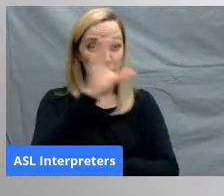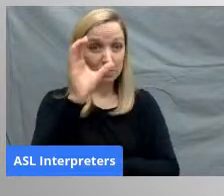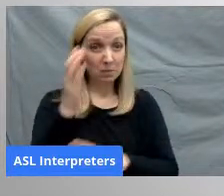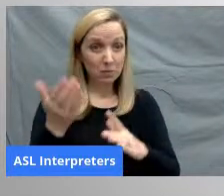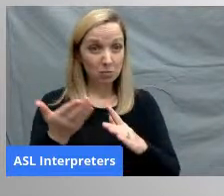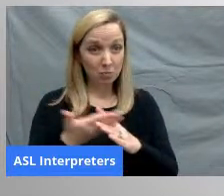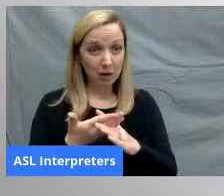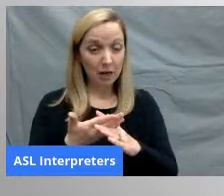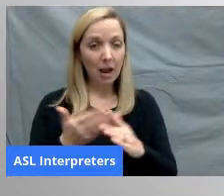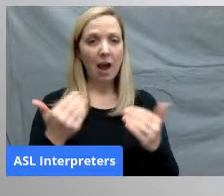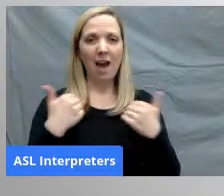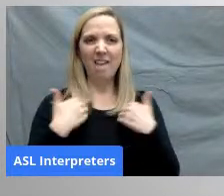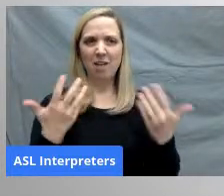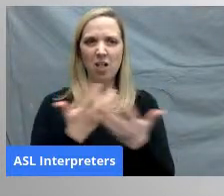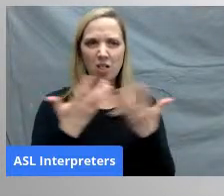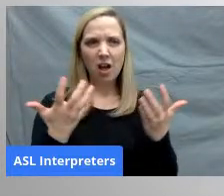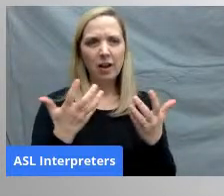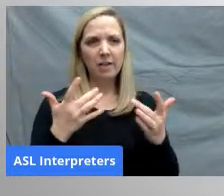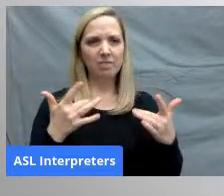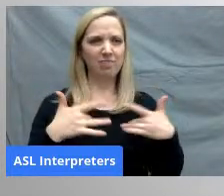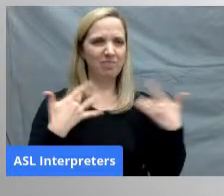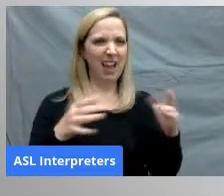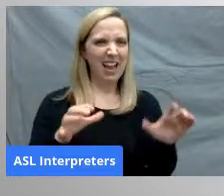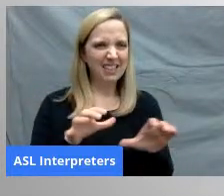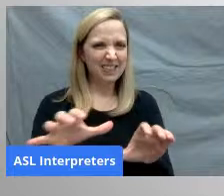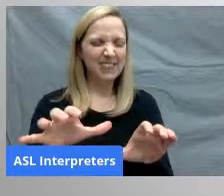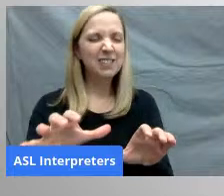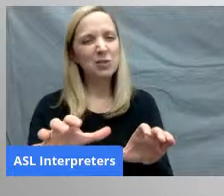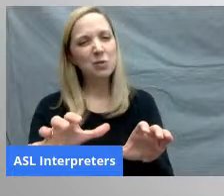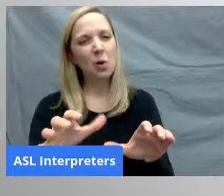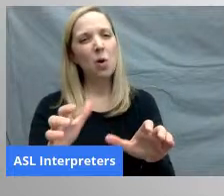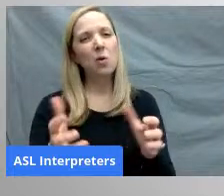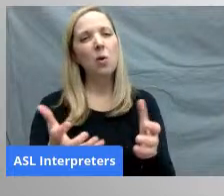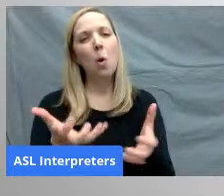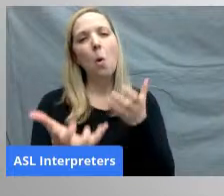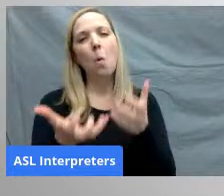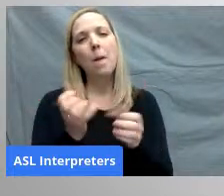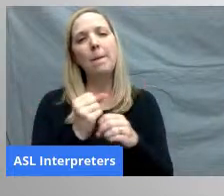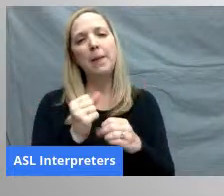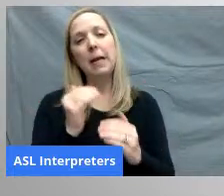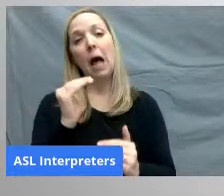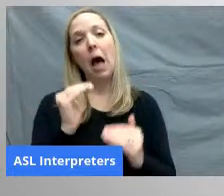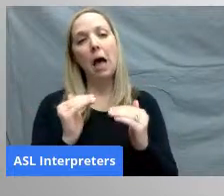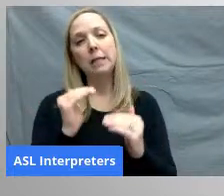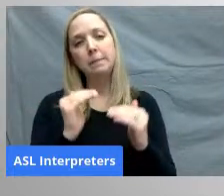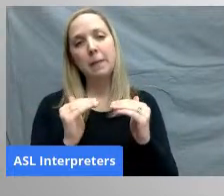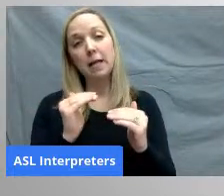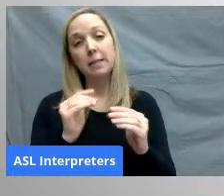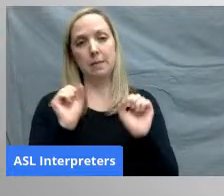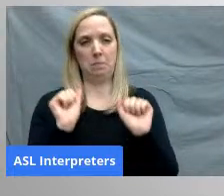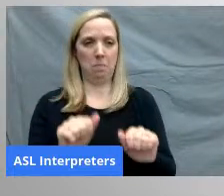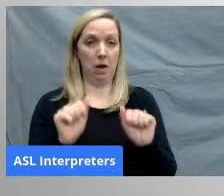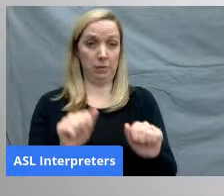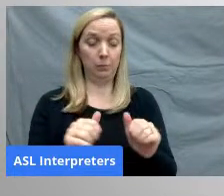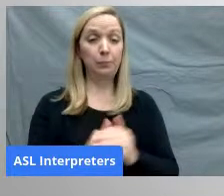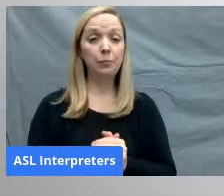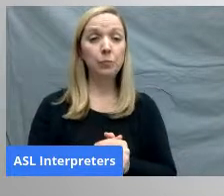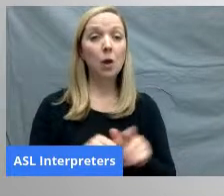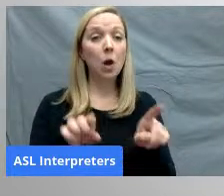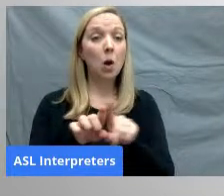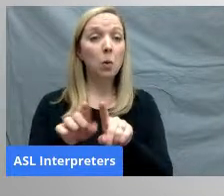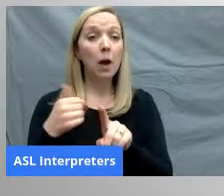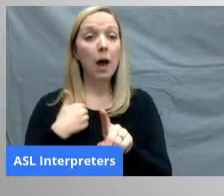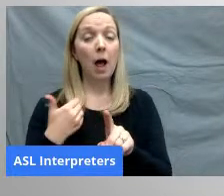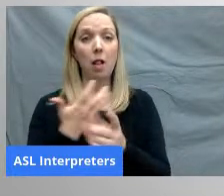be as closely balanced as possible. We got a lot of good feedback from our calendar committee about having less